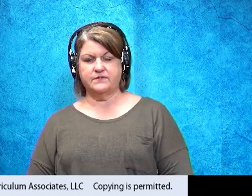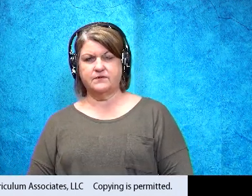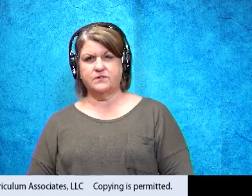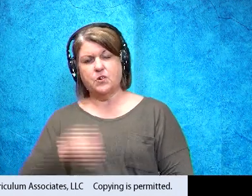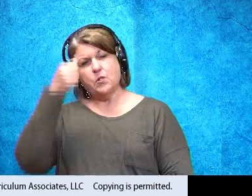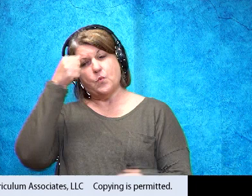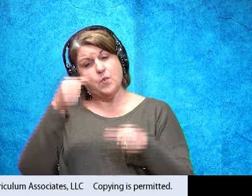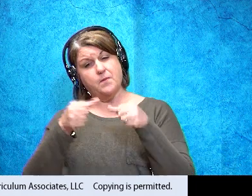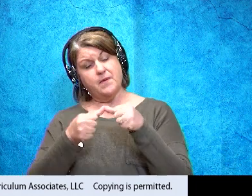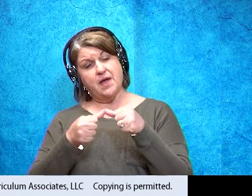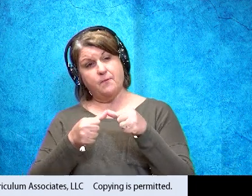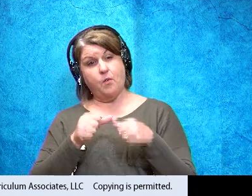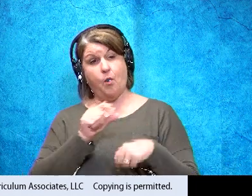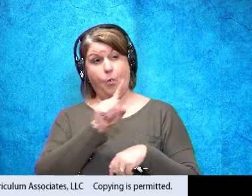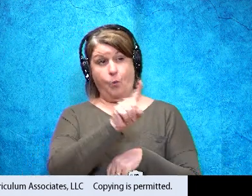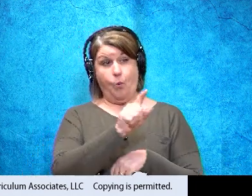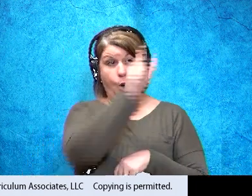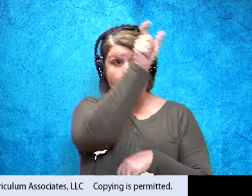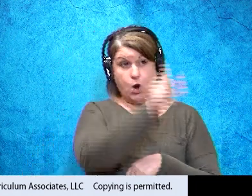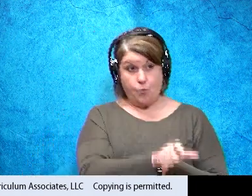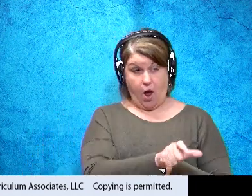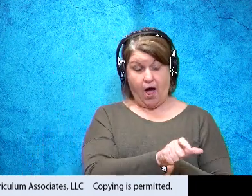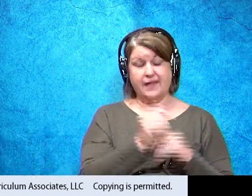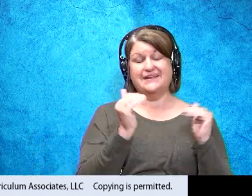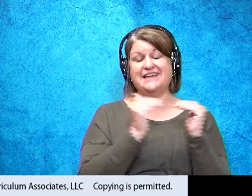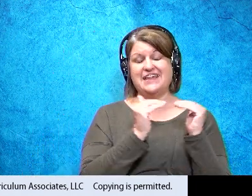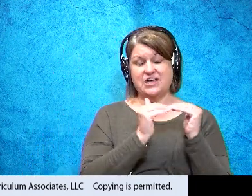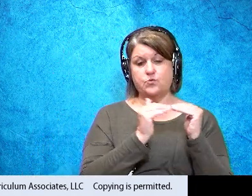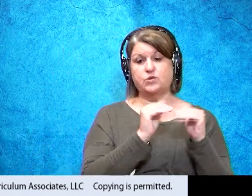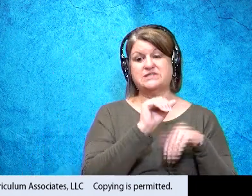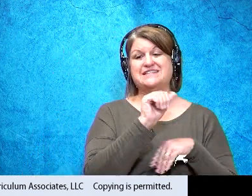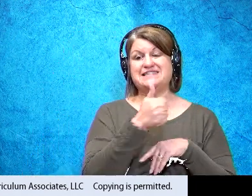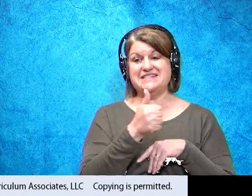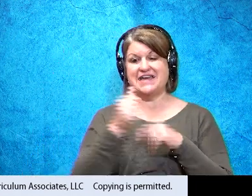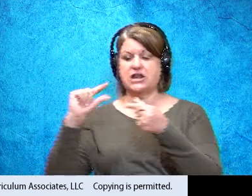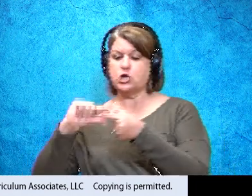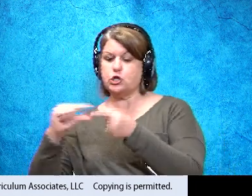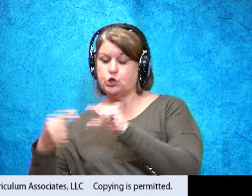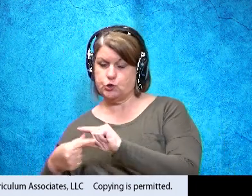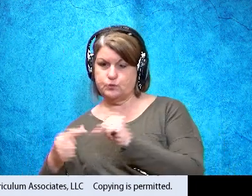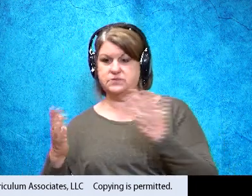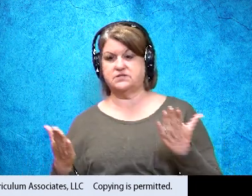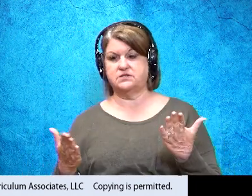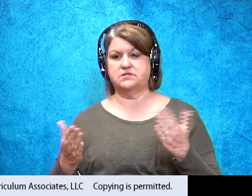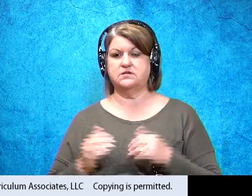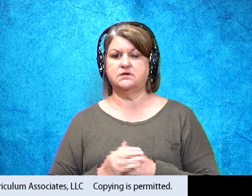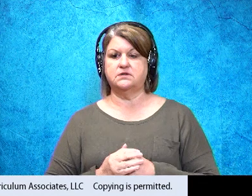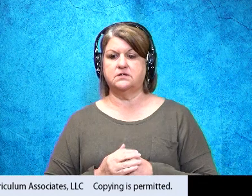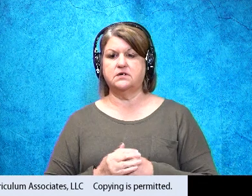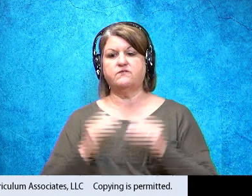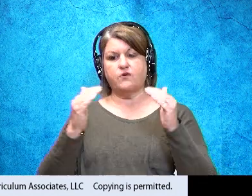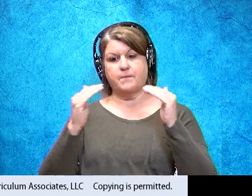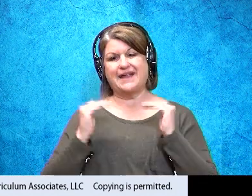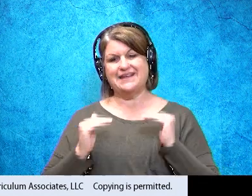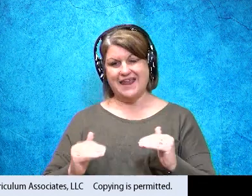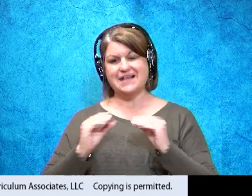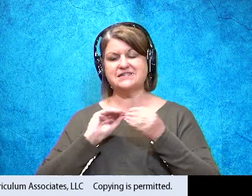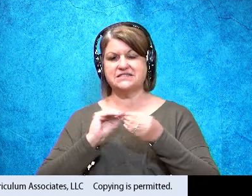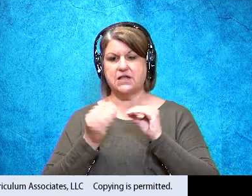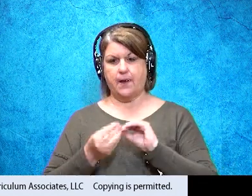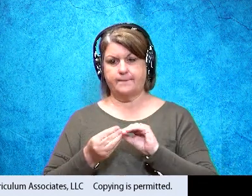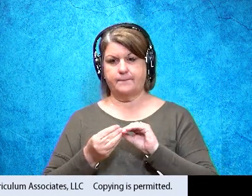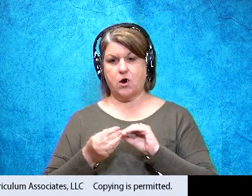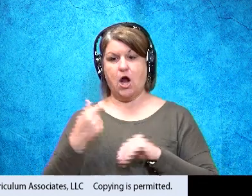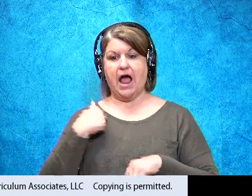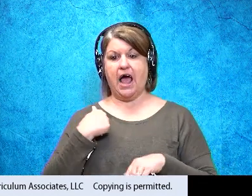Remember, one rod has 10 cubes in it. So for my next number, I'm going to take out